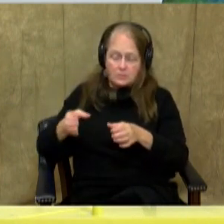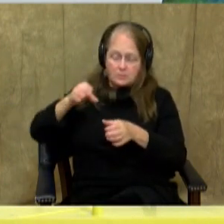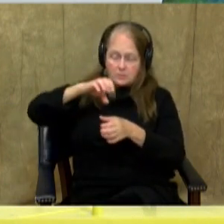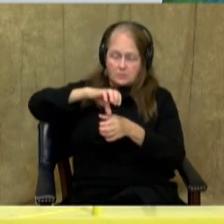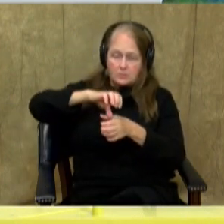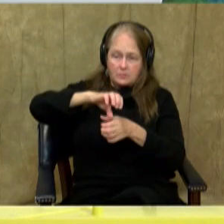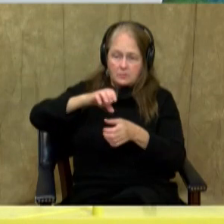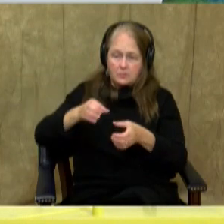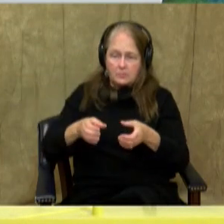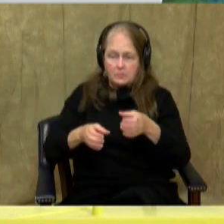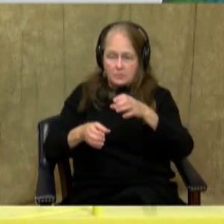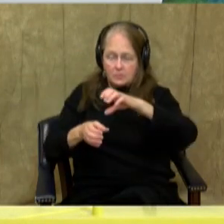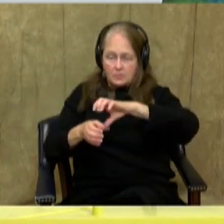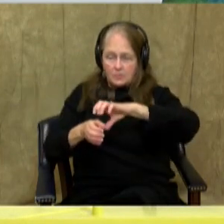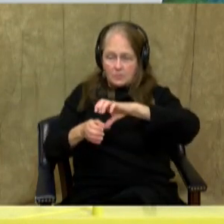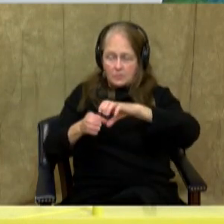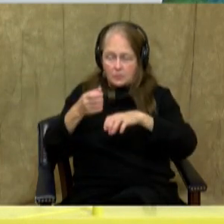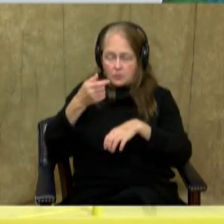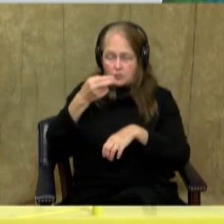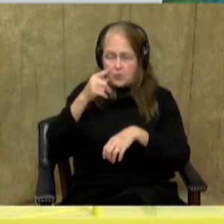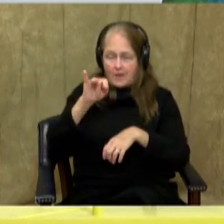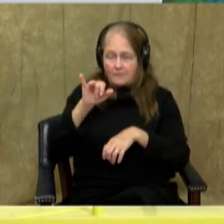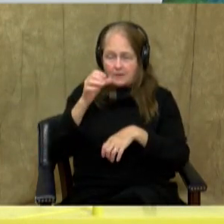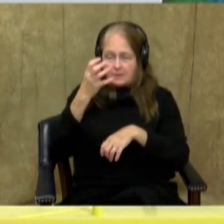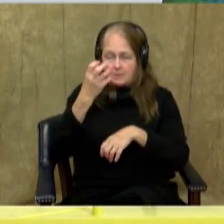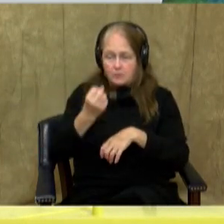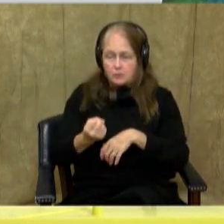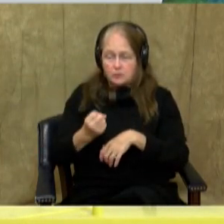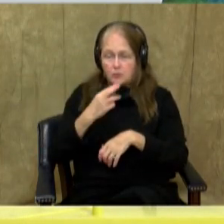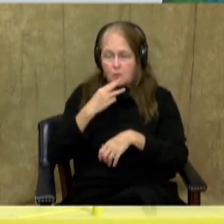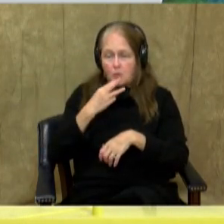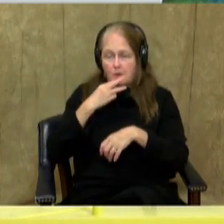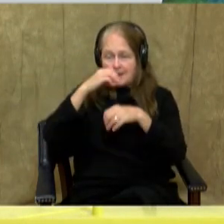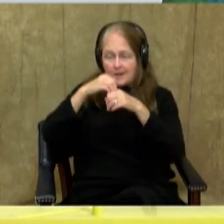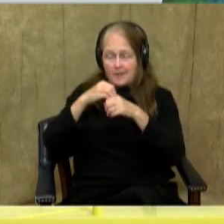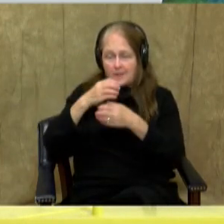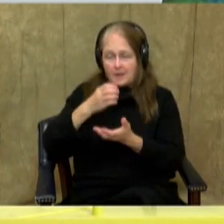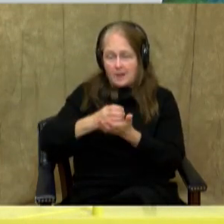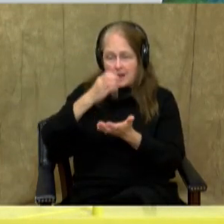water from glass to glass, it's gravity that's pulling that water down into the